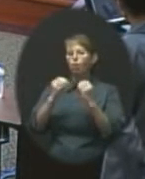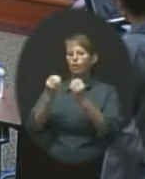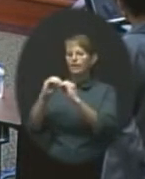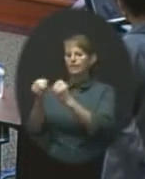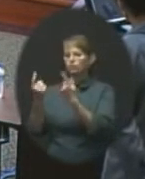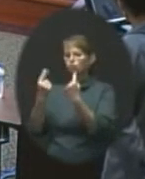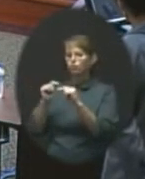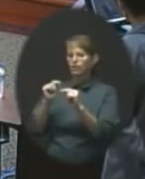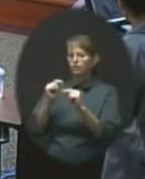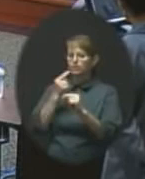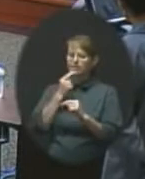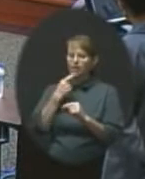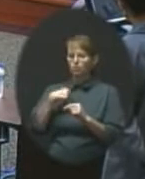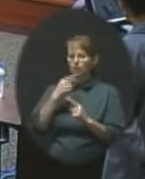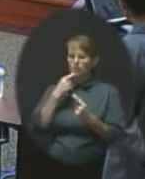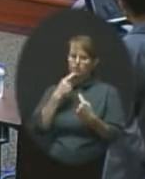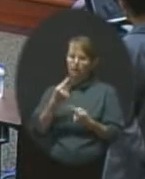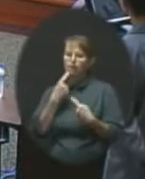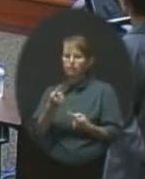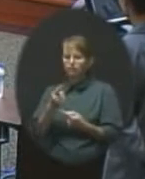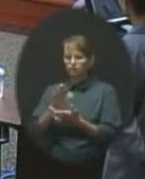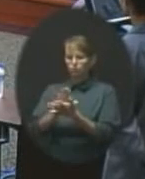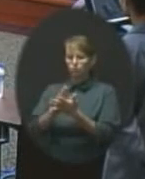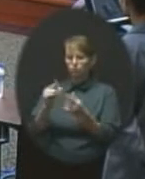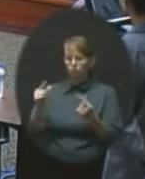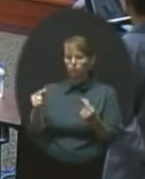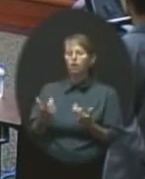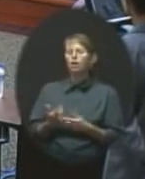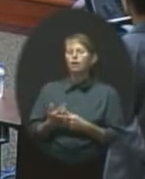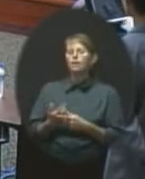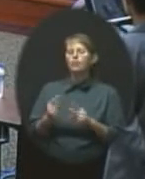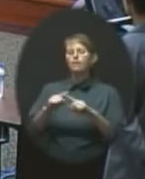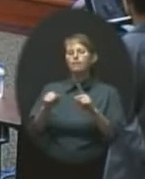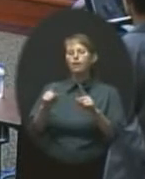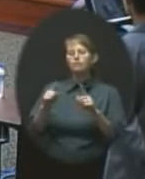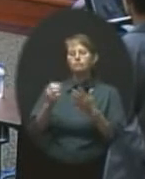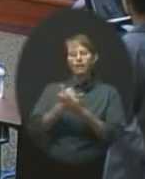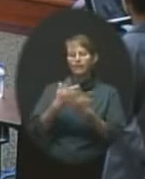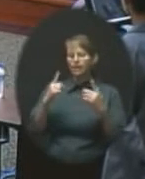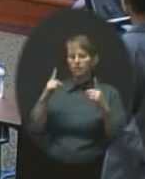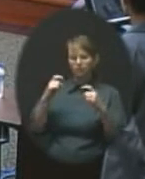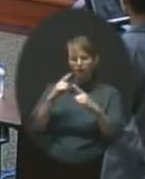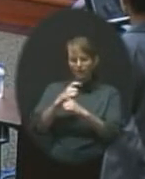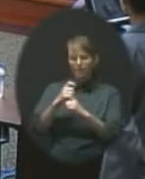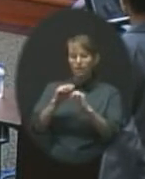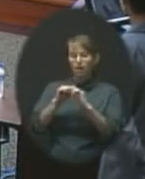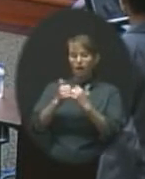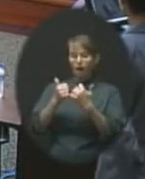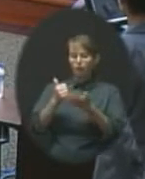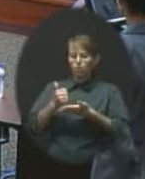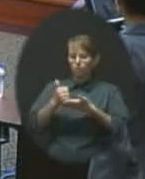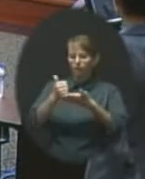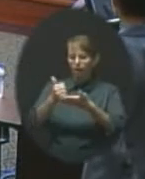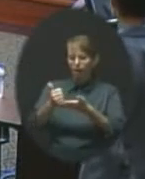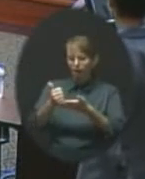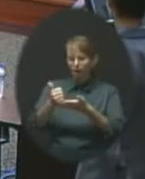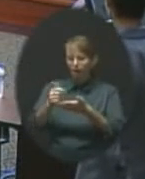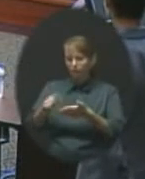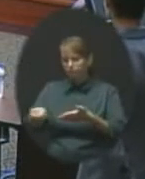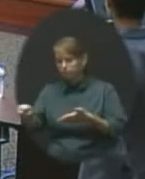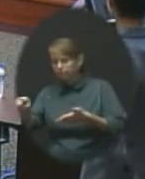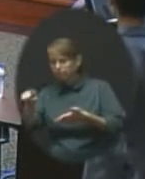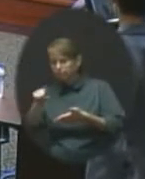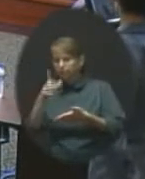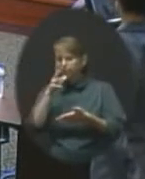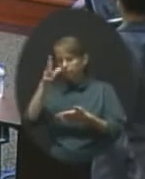And I look at this, and it's complex, and mm-hmm. and so how are we going to make parents understand that, you